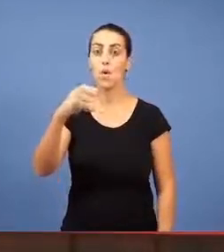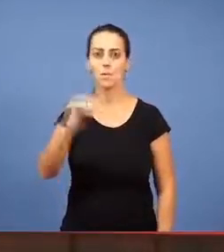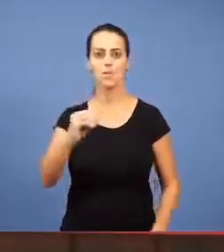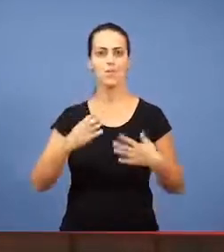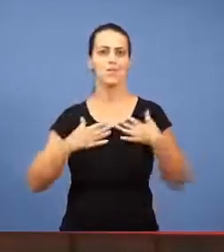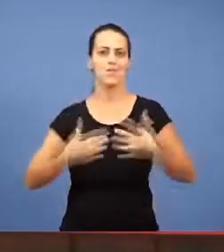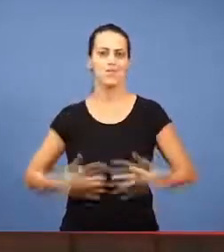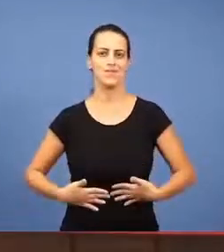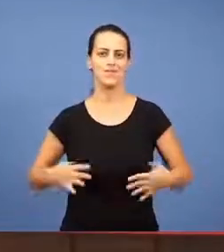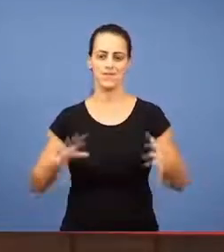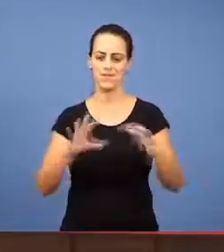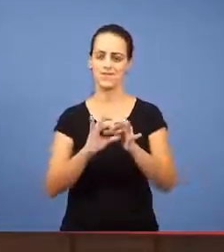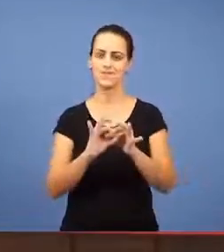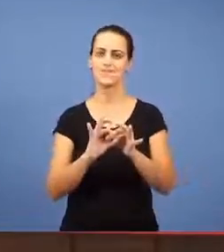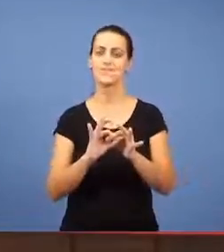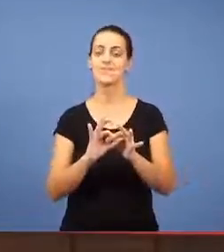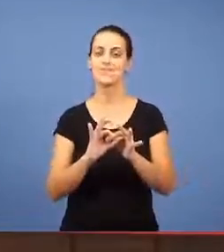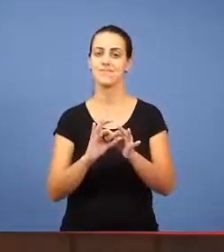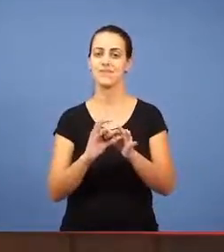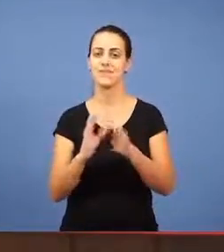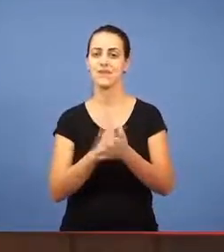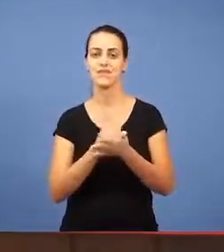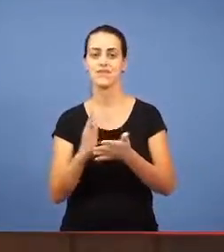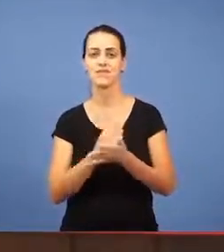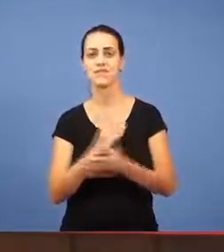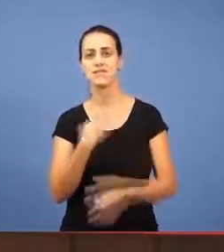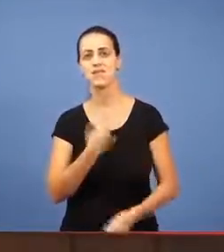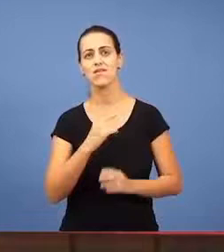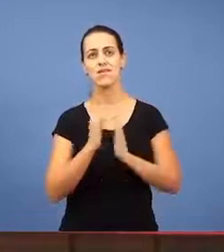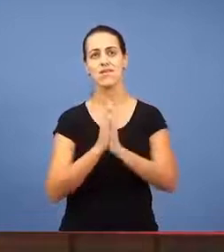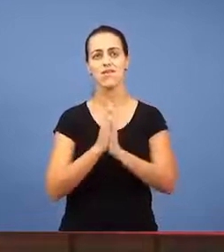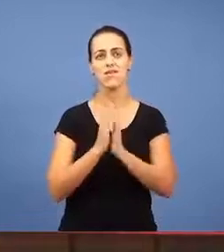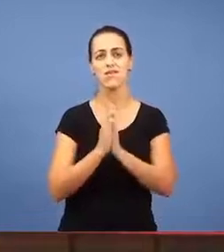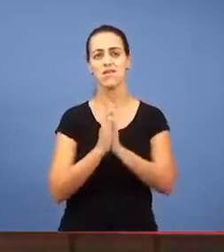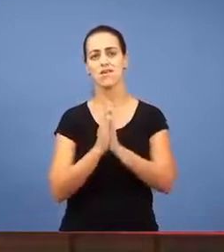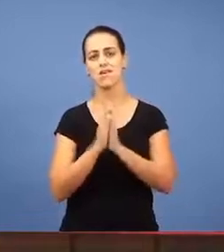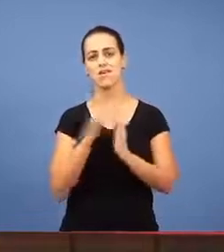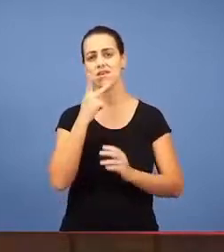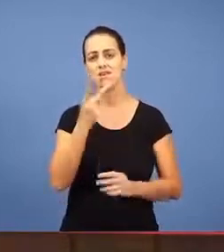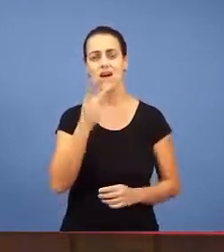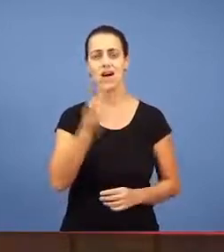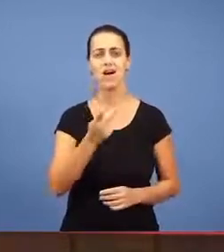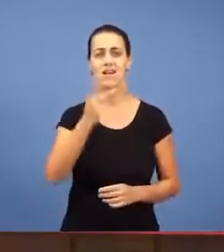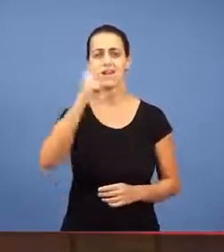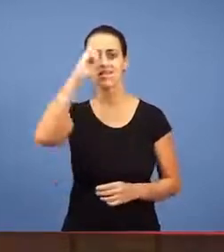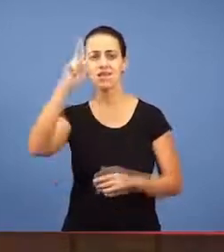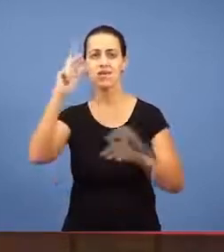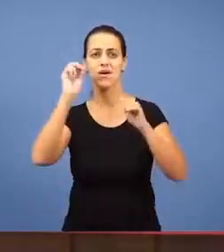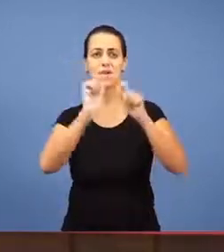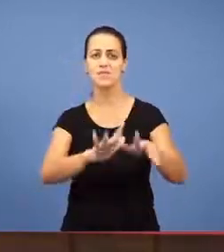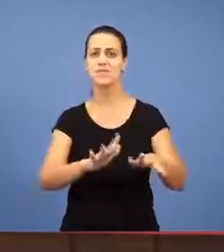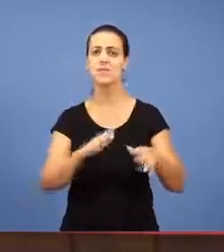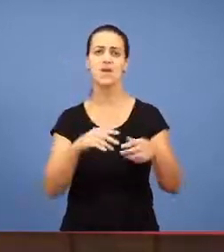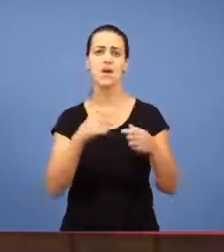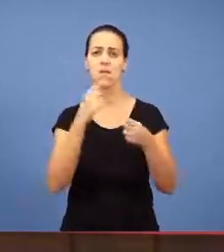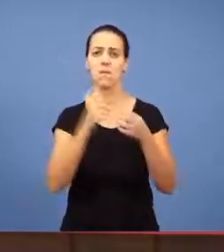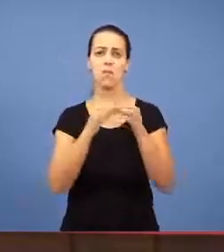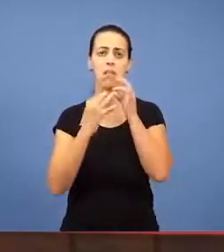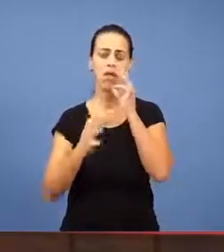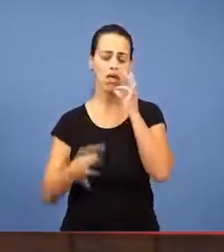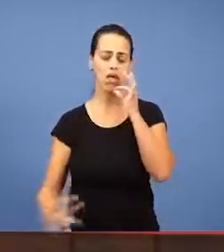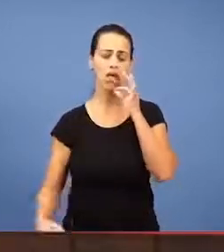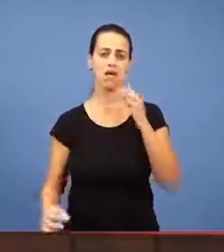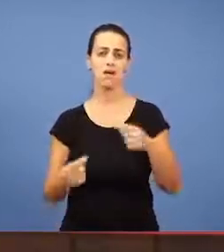very important. Sometimes we are praying, and sometimes we pray and say, God bless a person